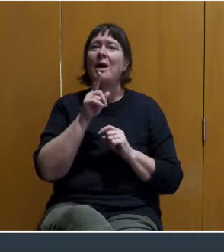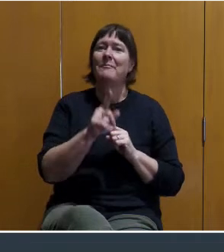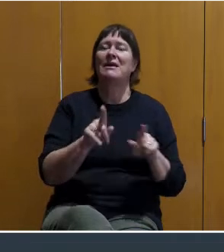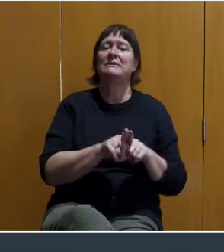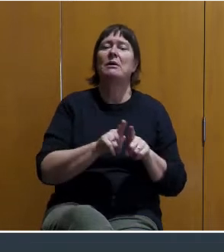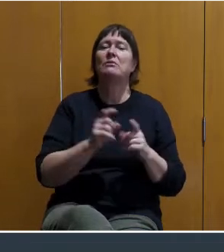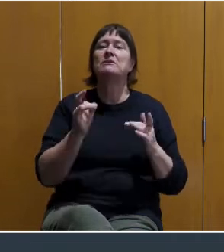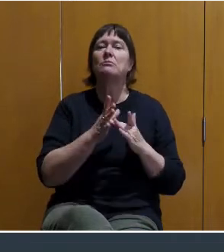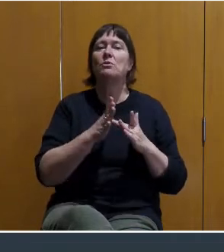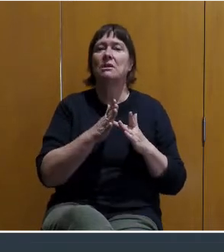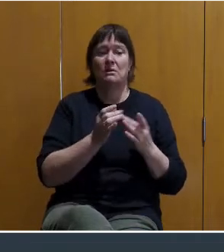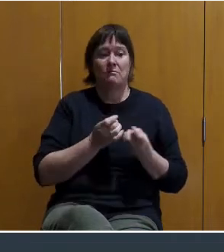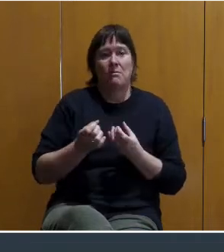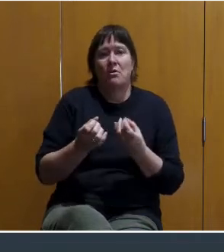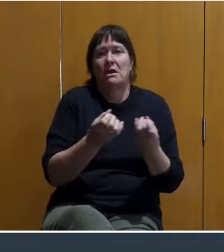really important too.